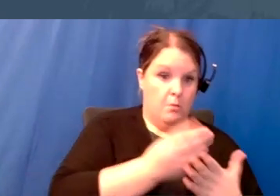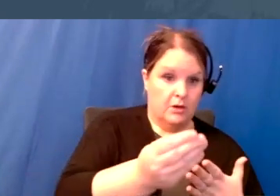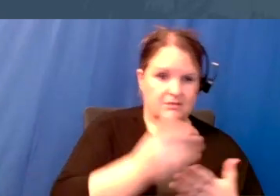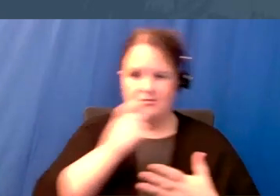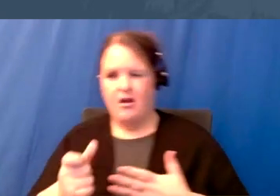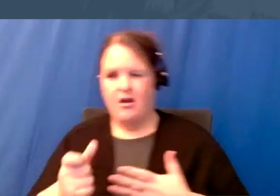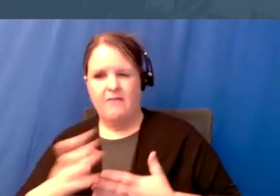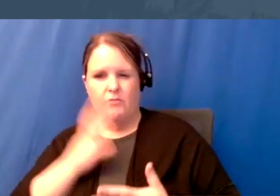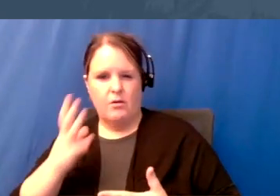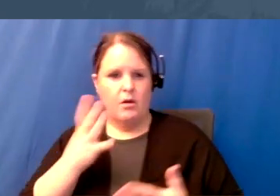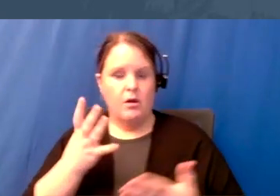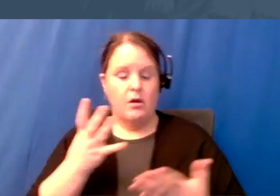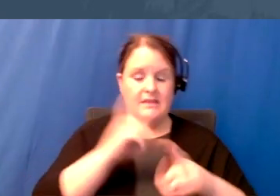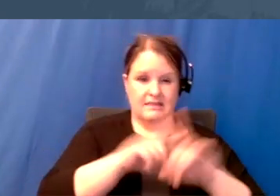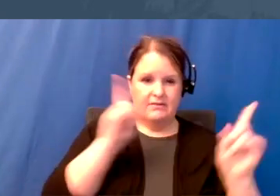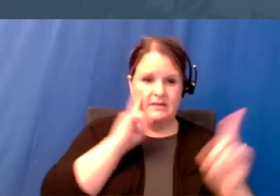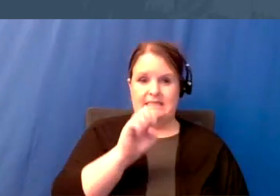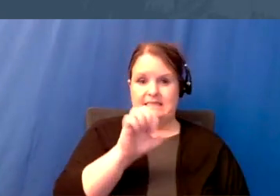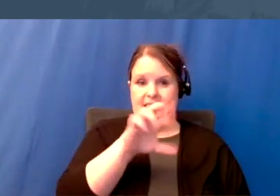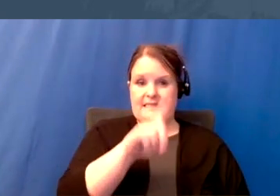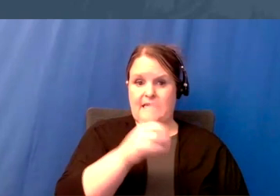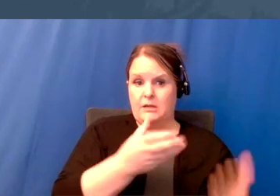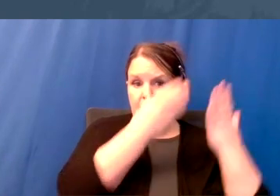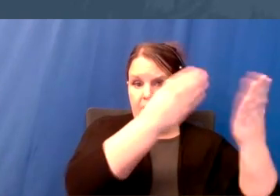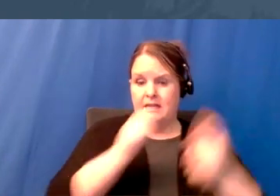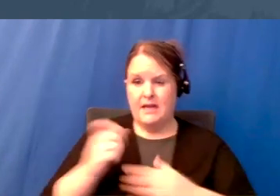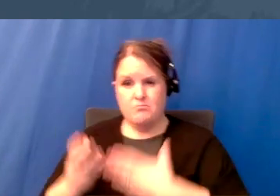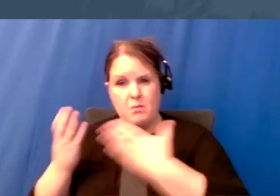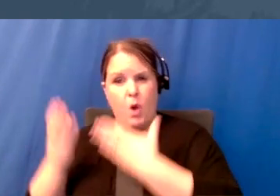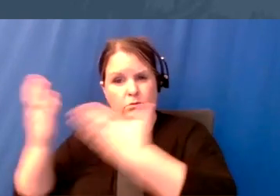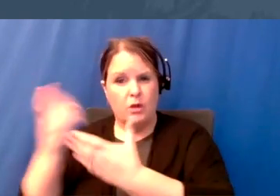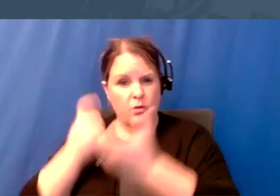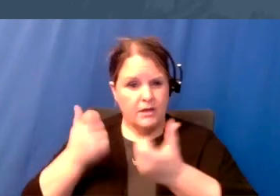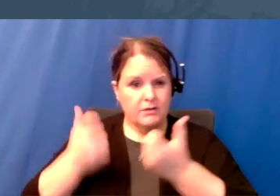sealed bids and proposals, conflicts of interest, we're going to cover that a little bit,